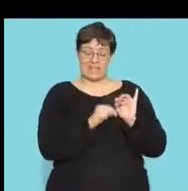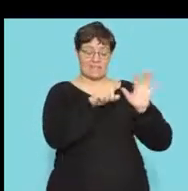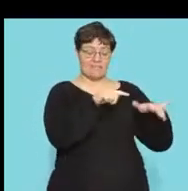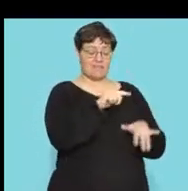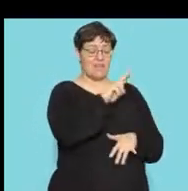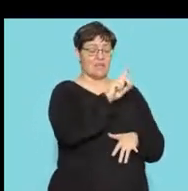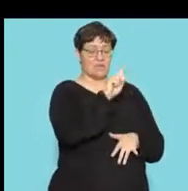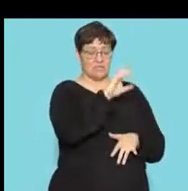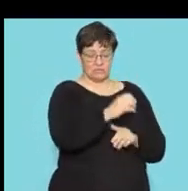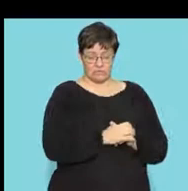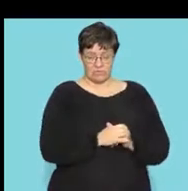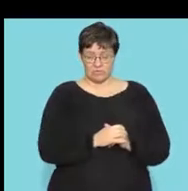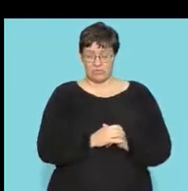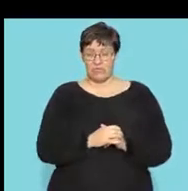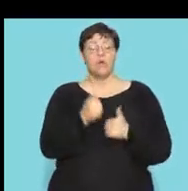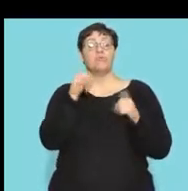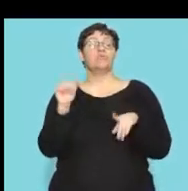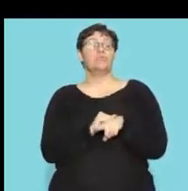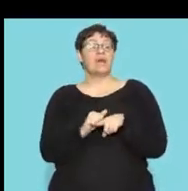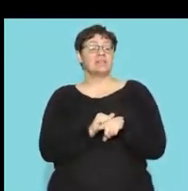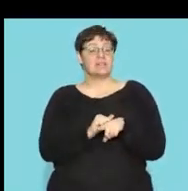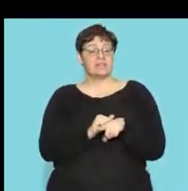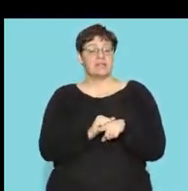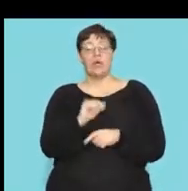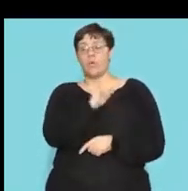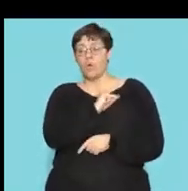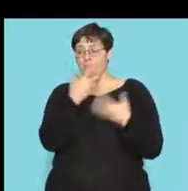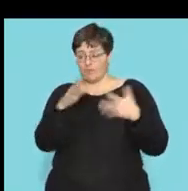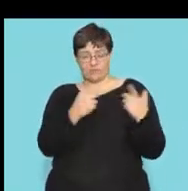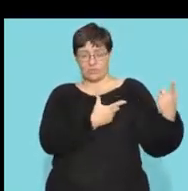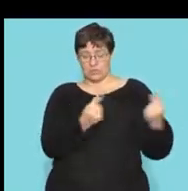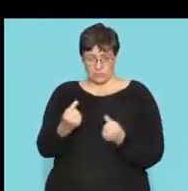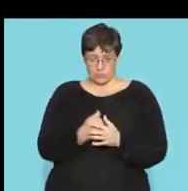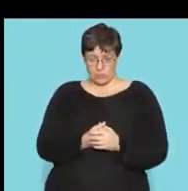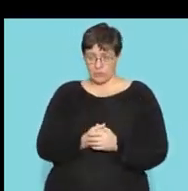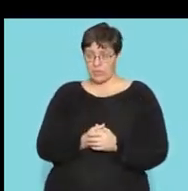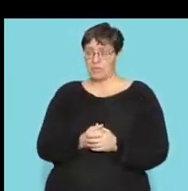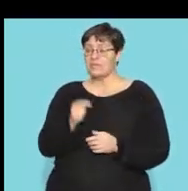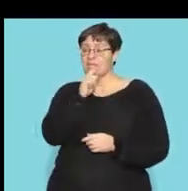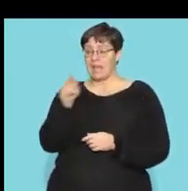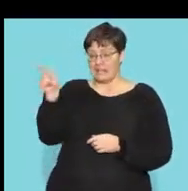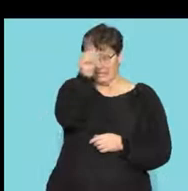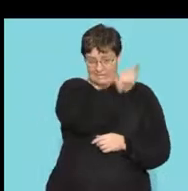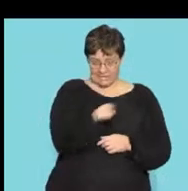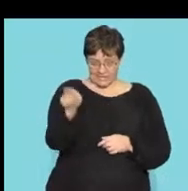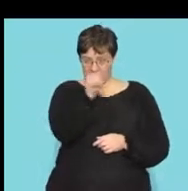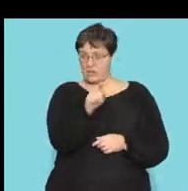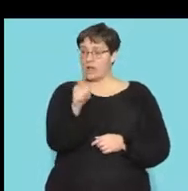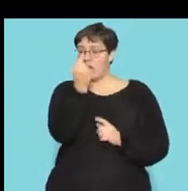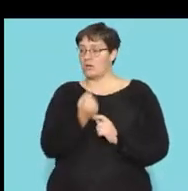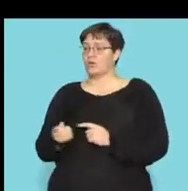17,810. Remember, we said good practice, but because we've done it here, we're just saying that take that amount there and show